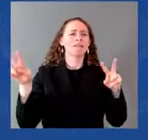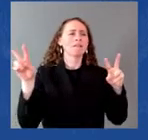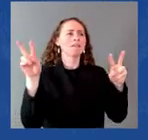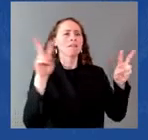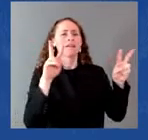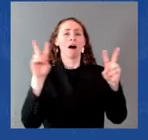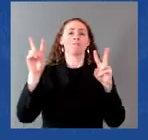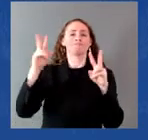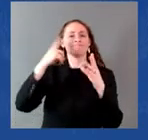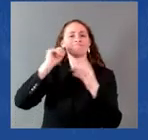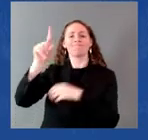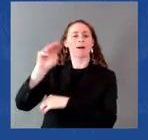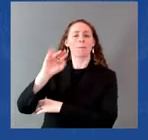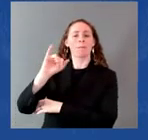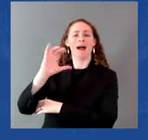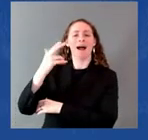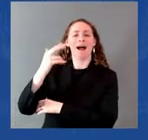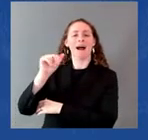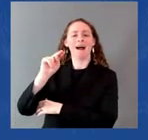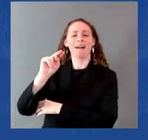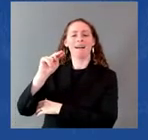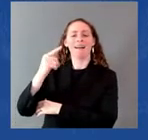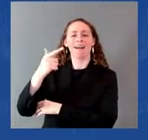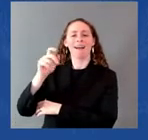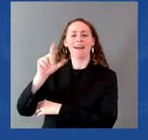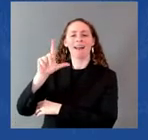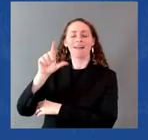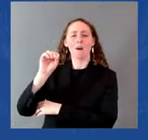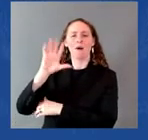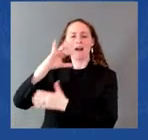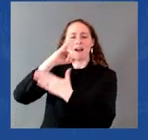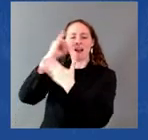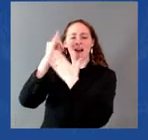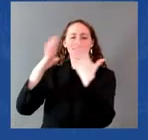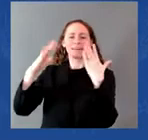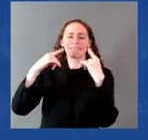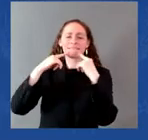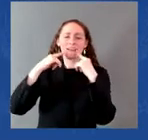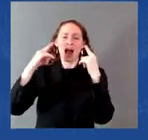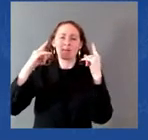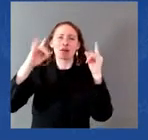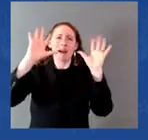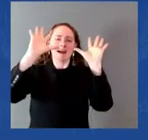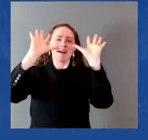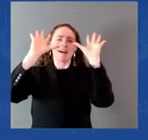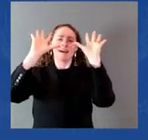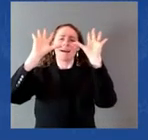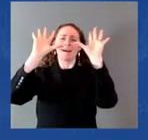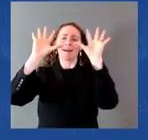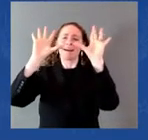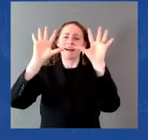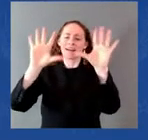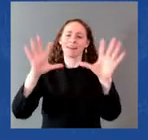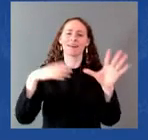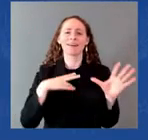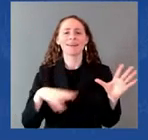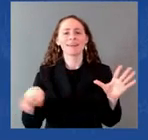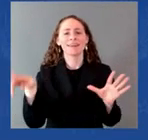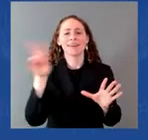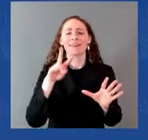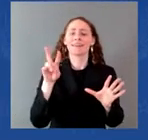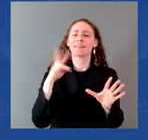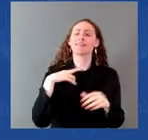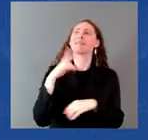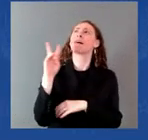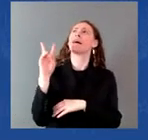I saw the angel in the marble, and I carved it until I could set him free. I saw the